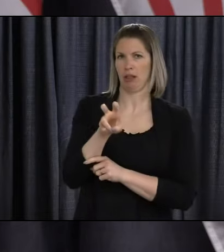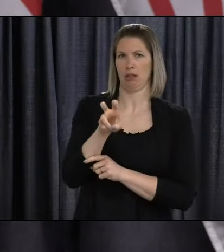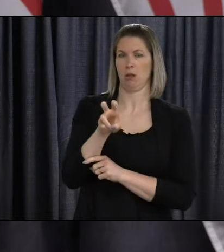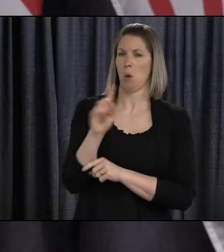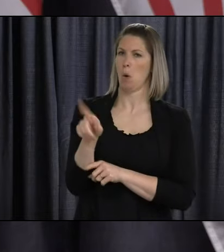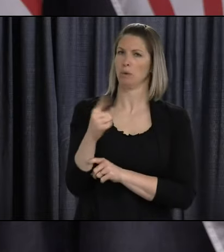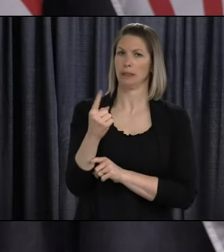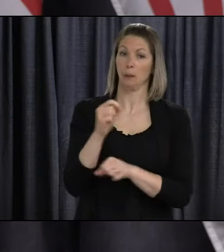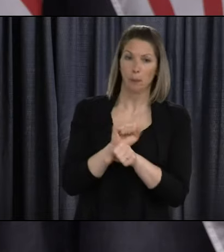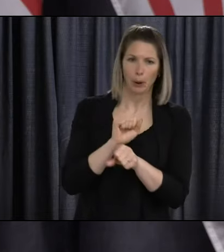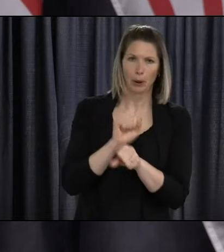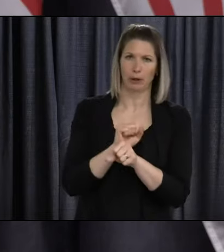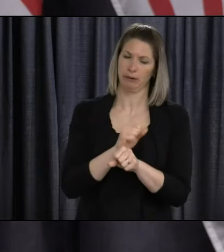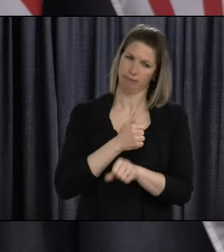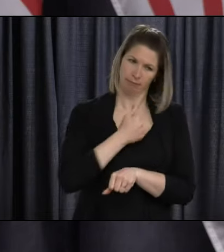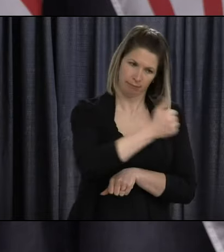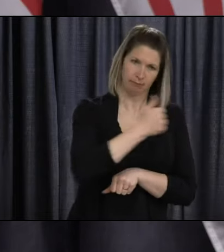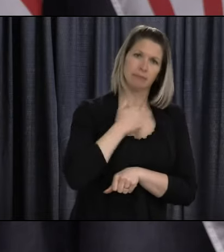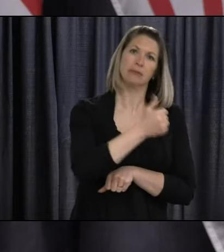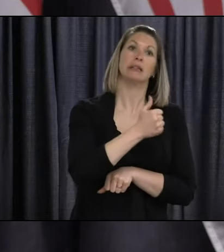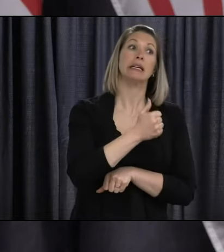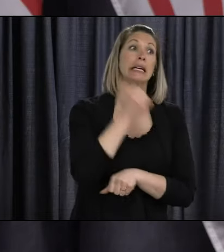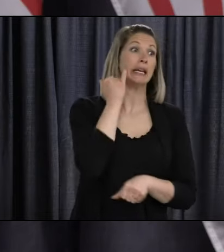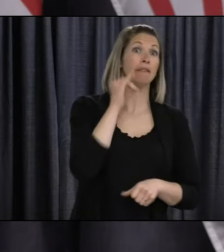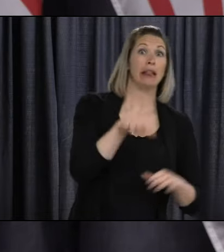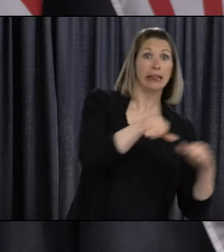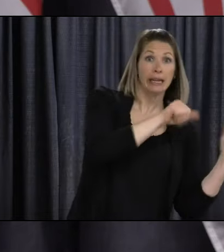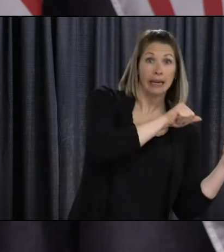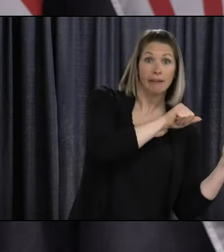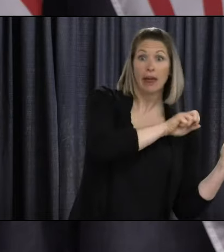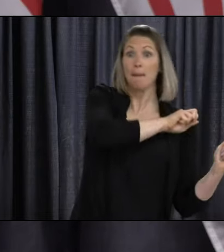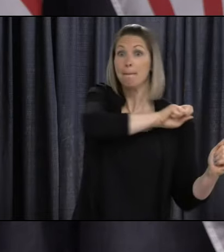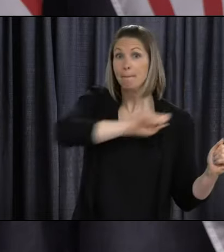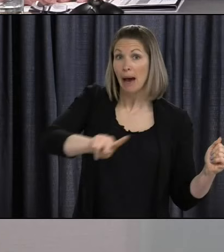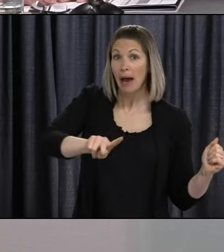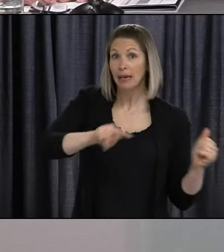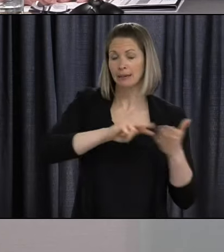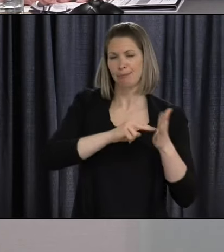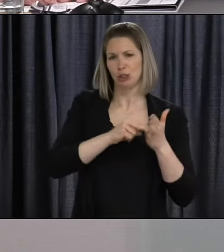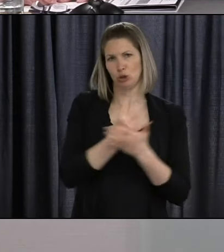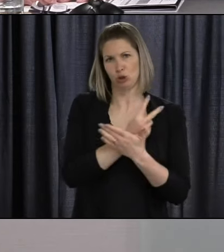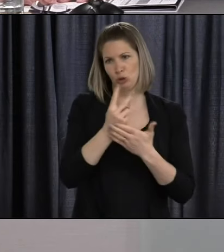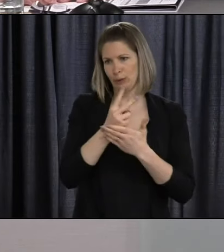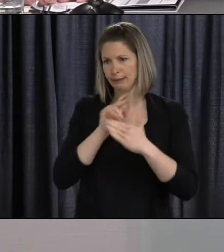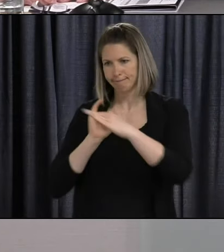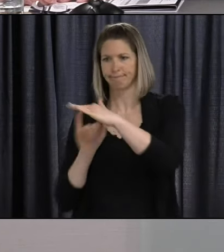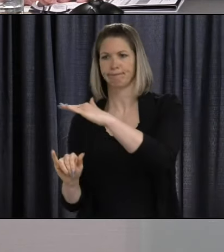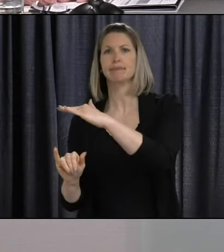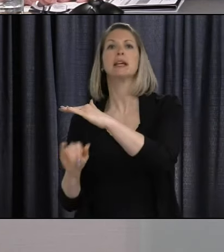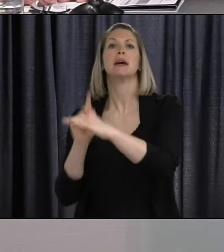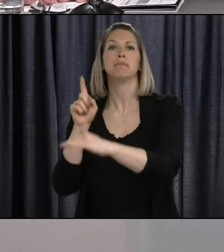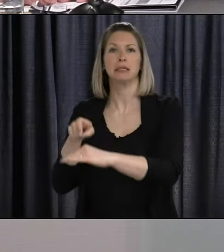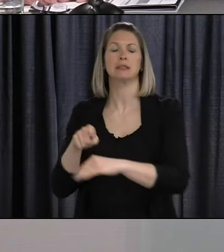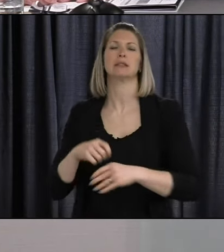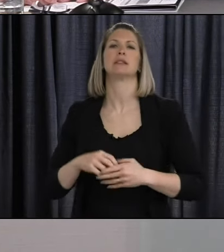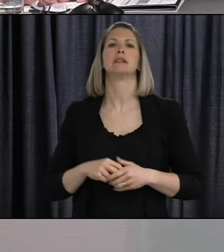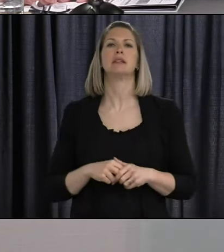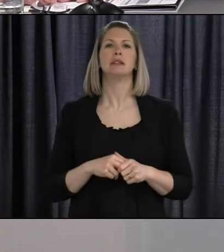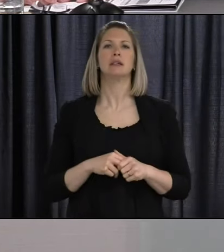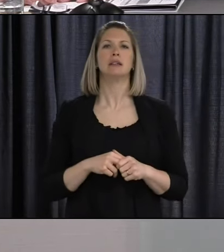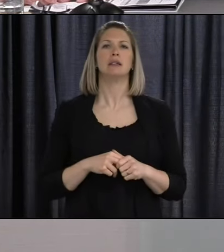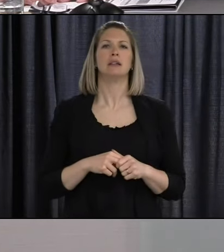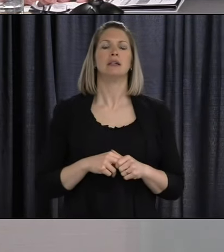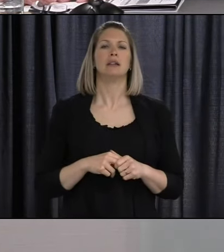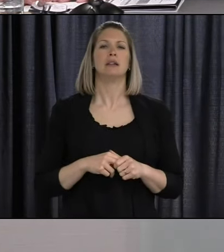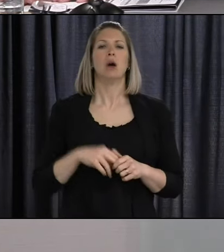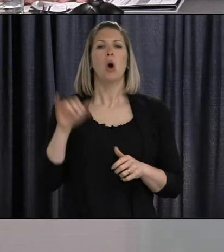14-day self-isolation period upon return. Right, thank you. And when it comes to essential workers who are working